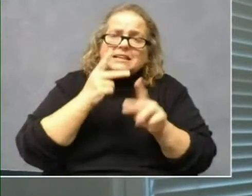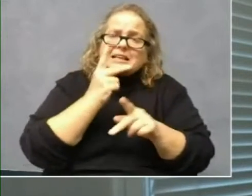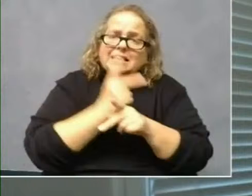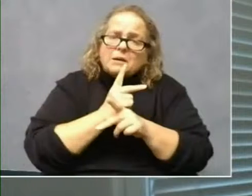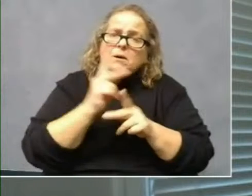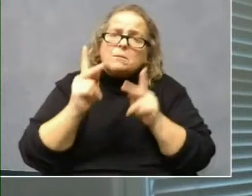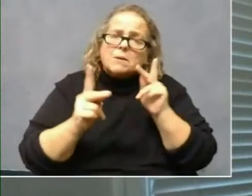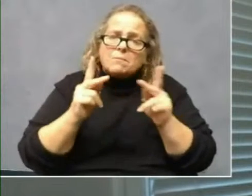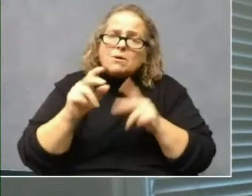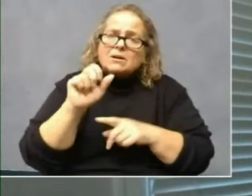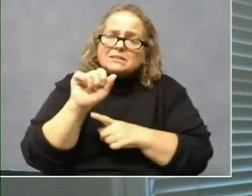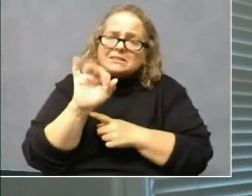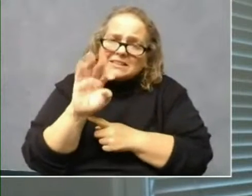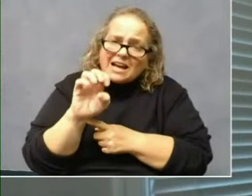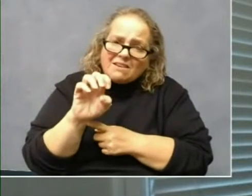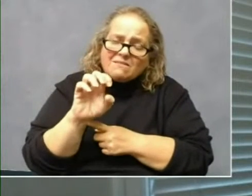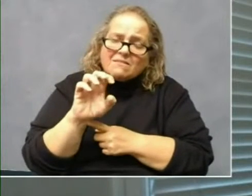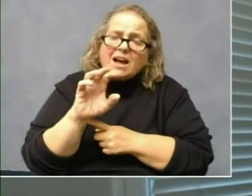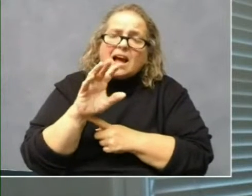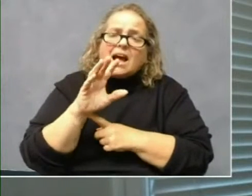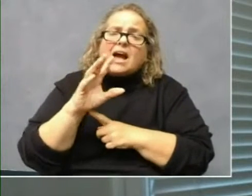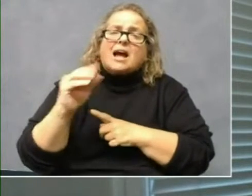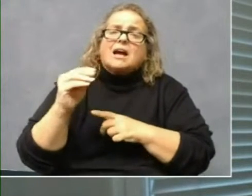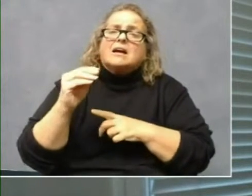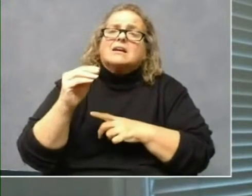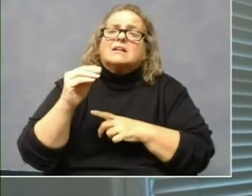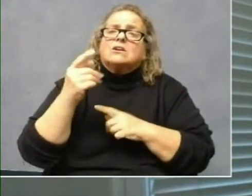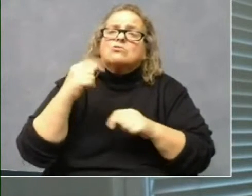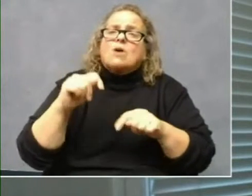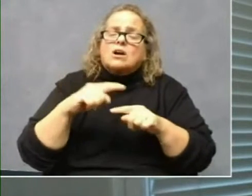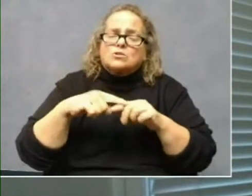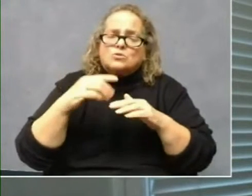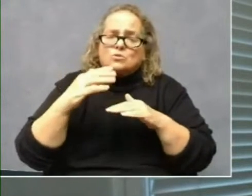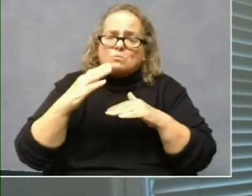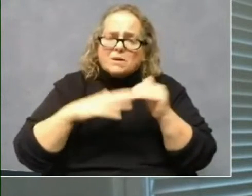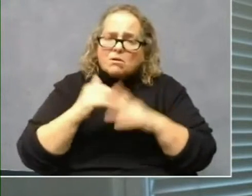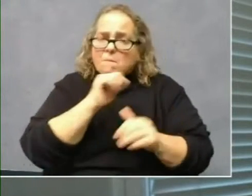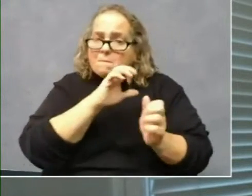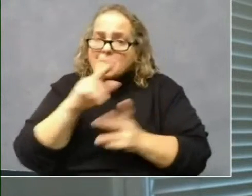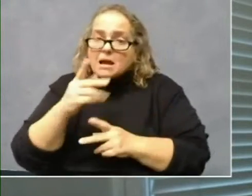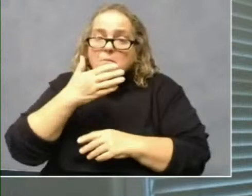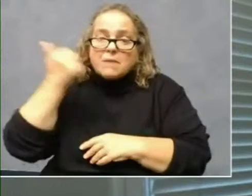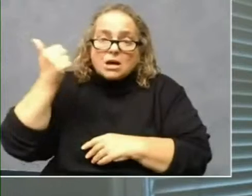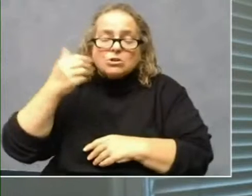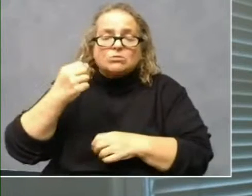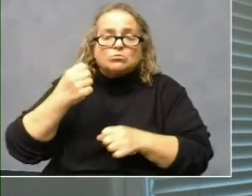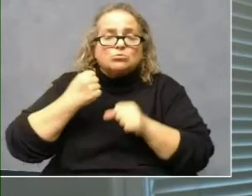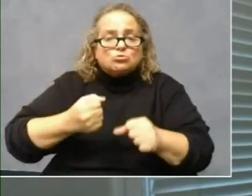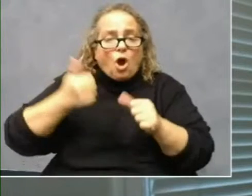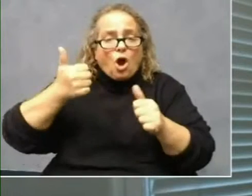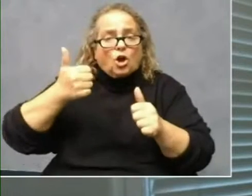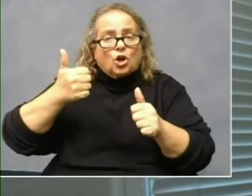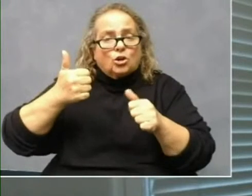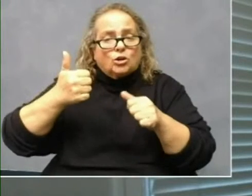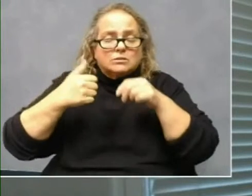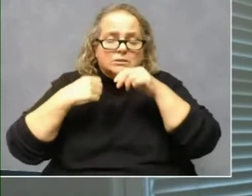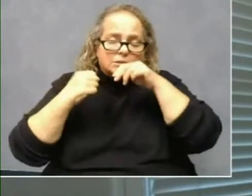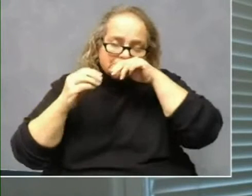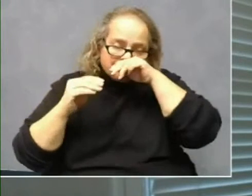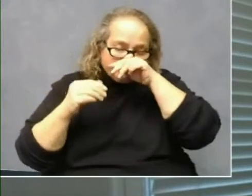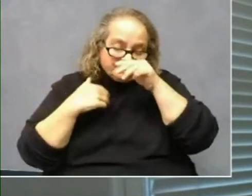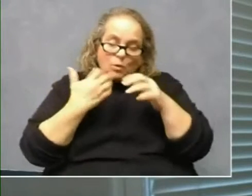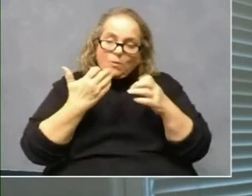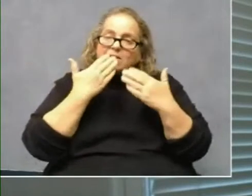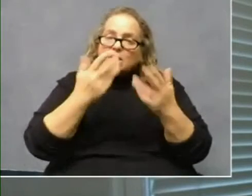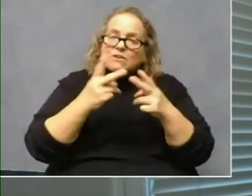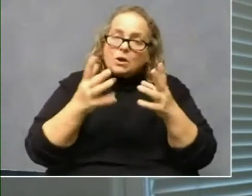build back better and build back stronger when we get to the other end of this pandemic. So I want to thank you very much. I want to thank you, Governor,